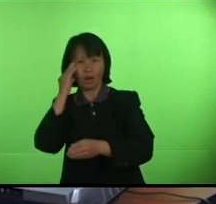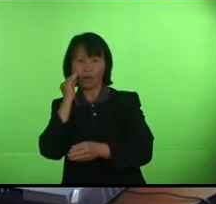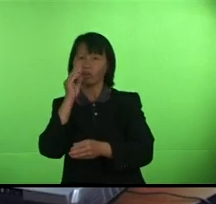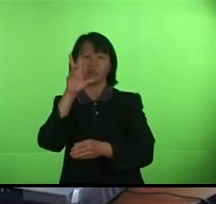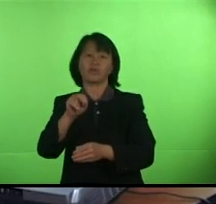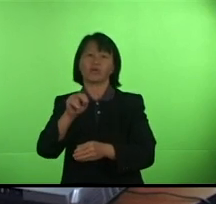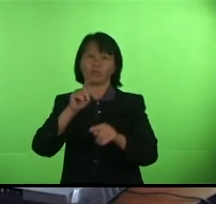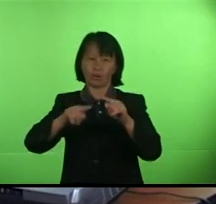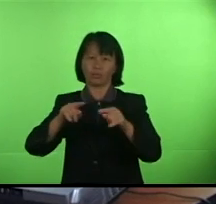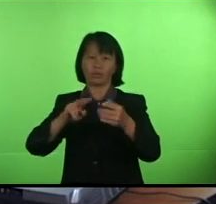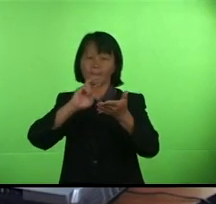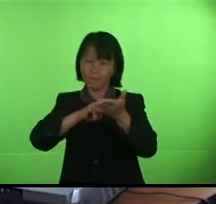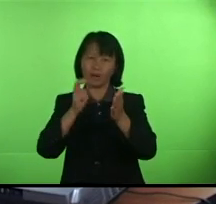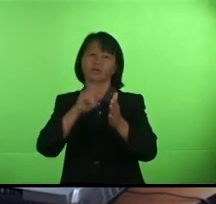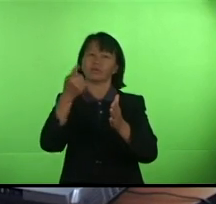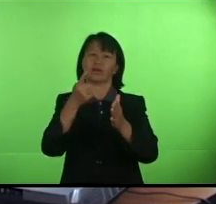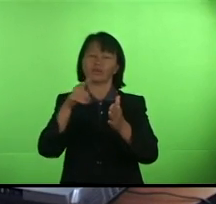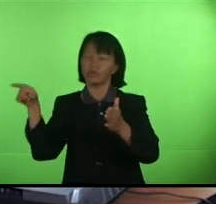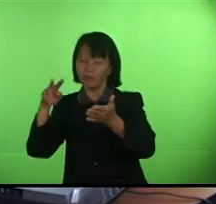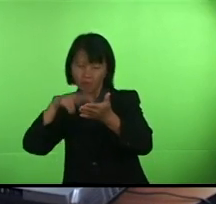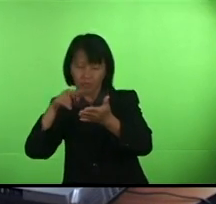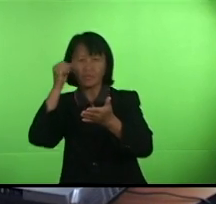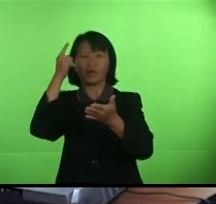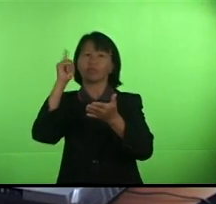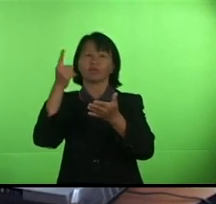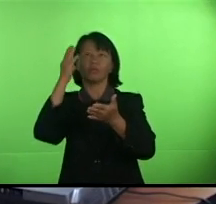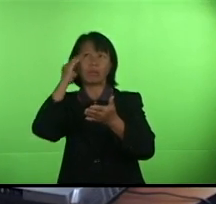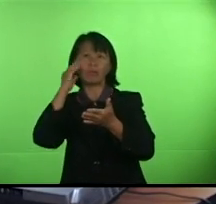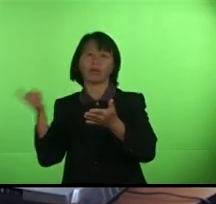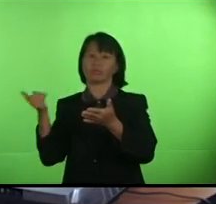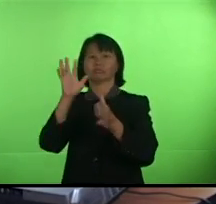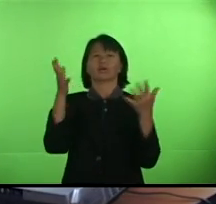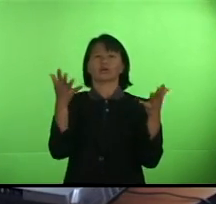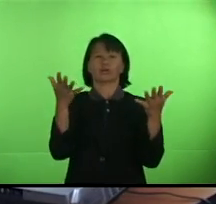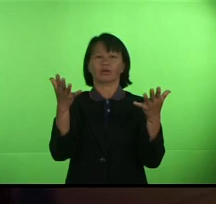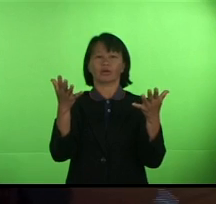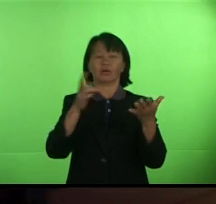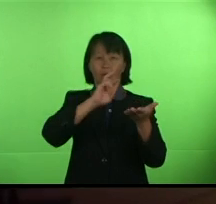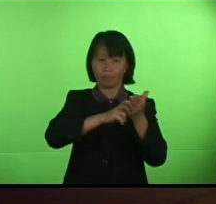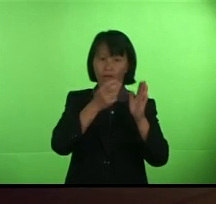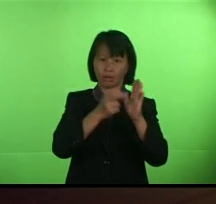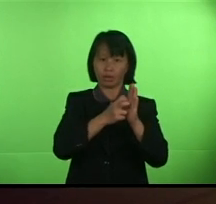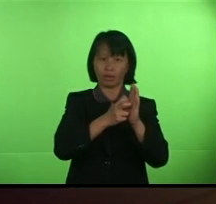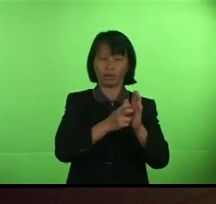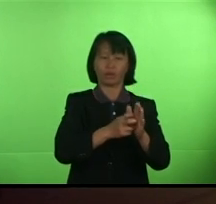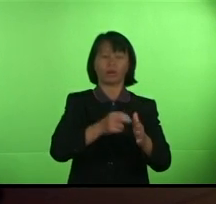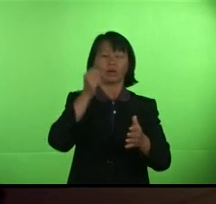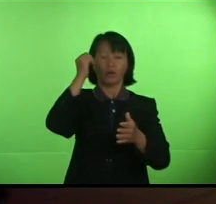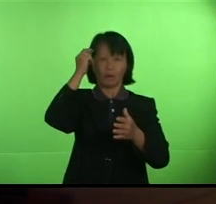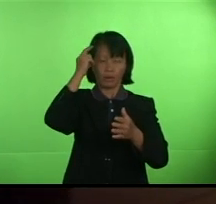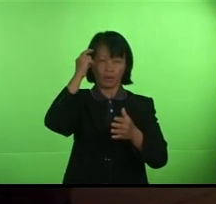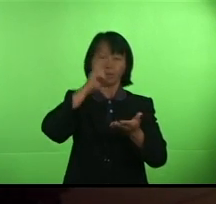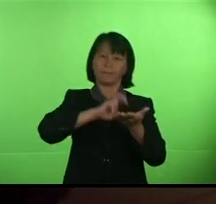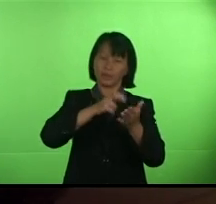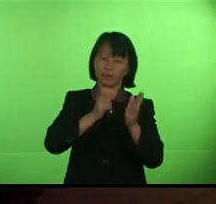only meanings. So that is what the model is trying to say. A person perceives meaning in